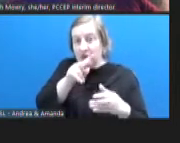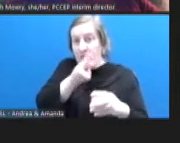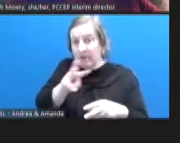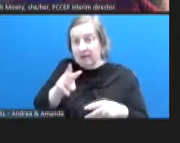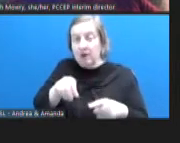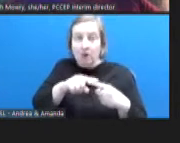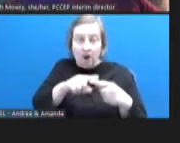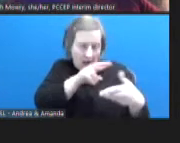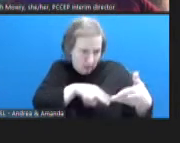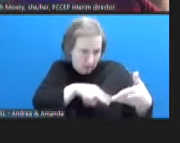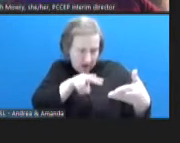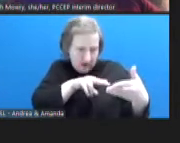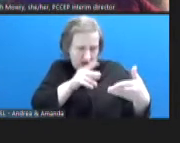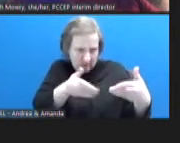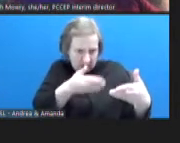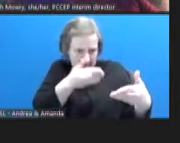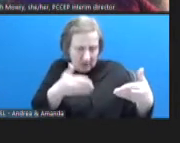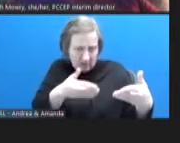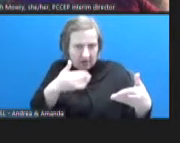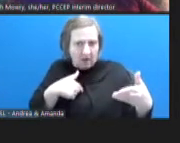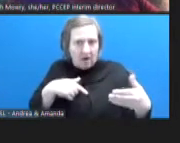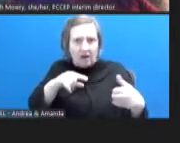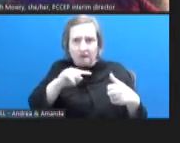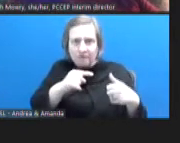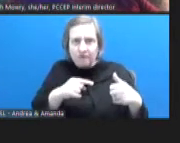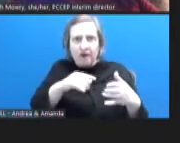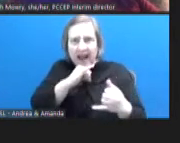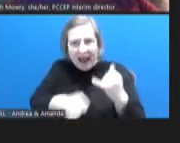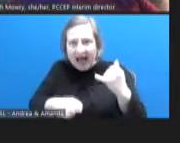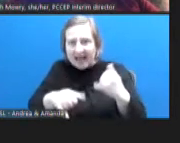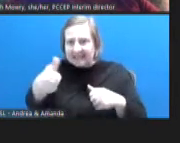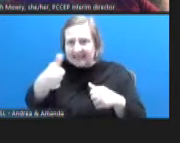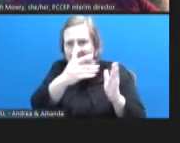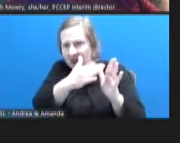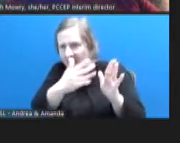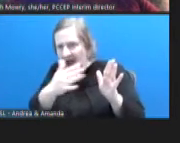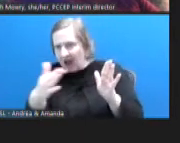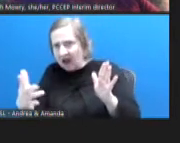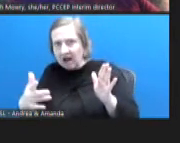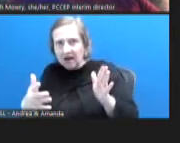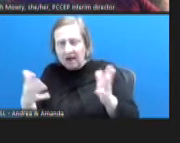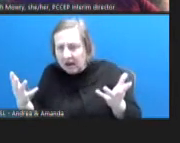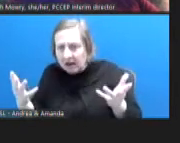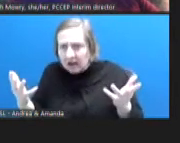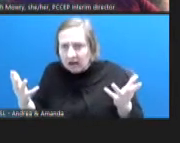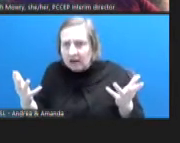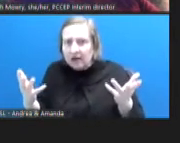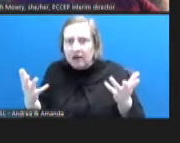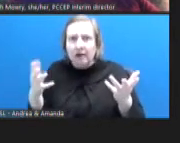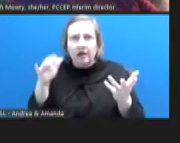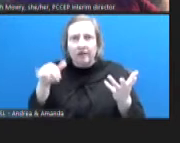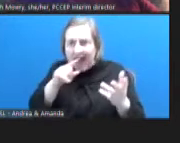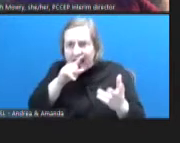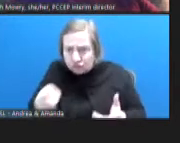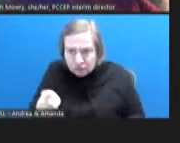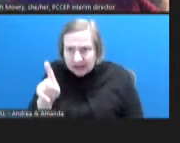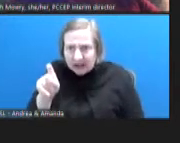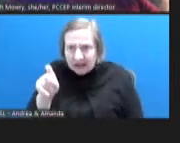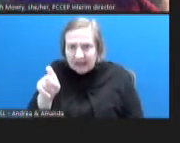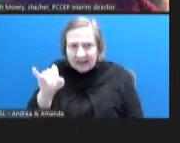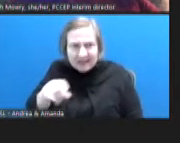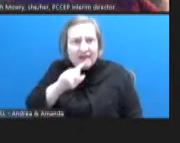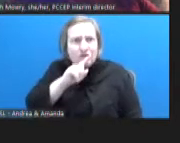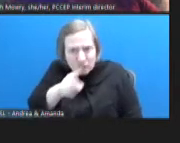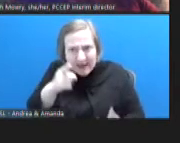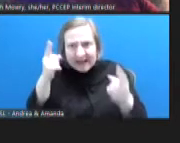at them and I'm looking through them and I get to the last 10 slides up to that last slide, I'm thinking, oh my goodness, is this real? Is this really